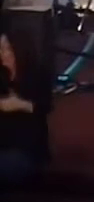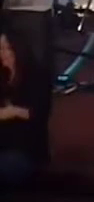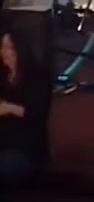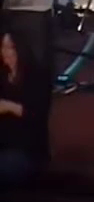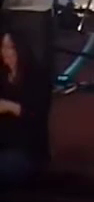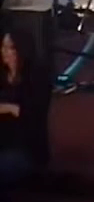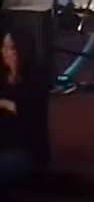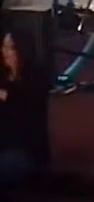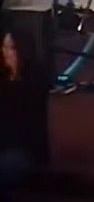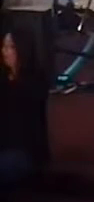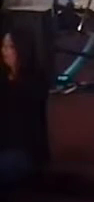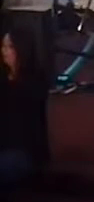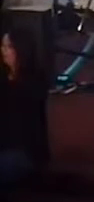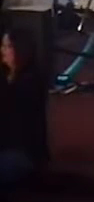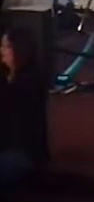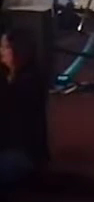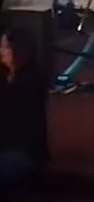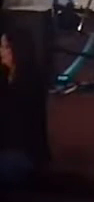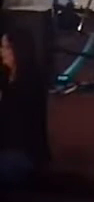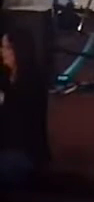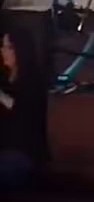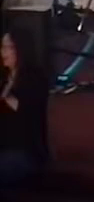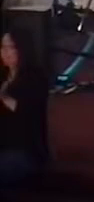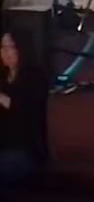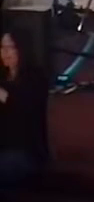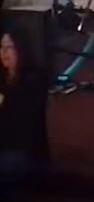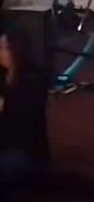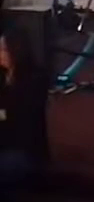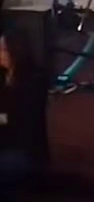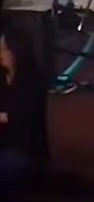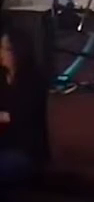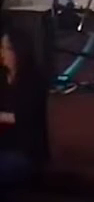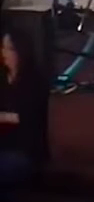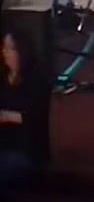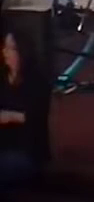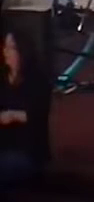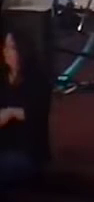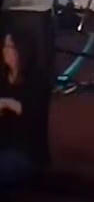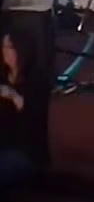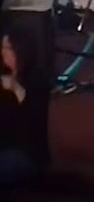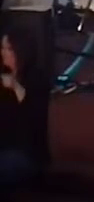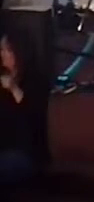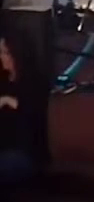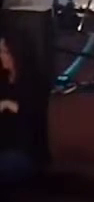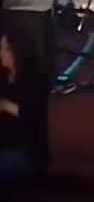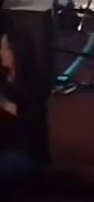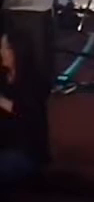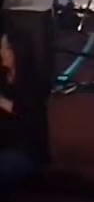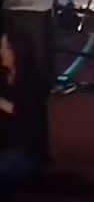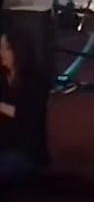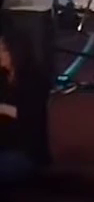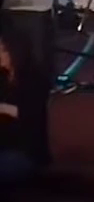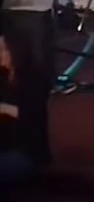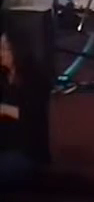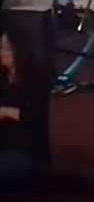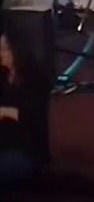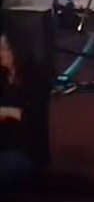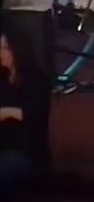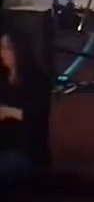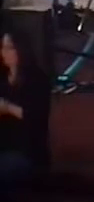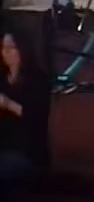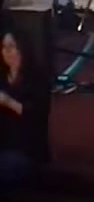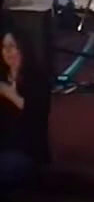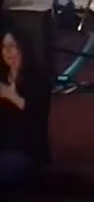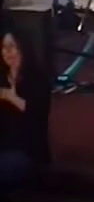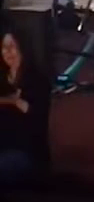minister into the community. You've got to be a strategic planner, what it's like to plan events, take kids on trips. I mean, there is a lot of things that I didn't